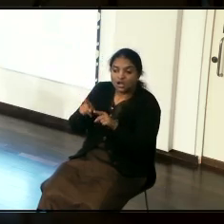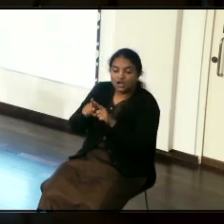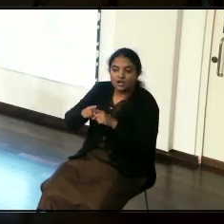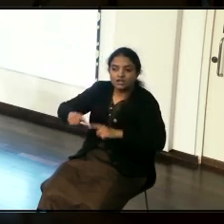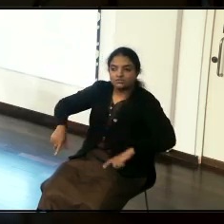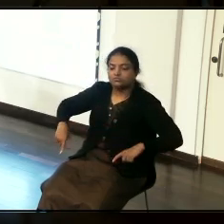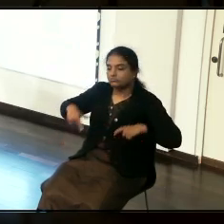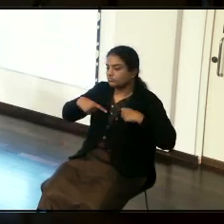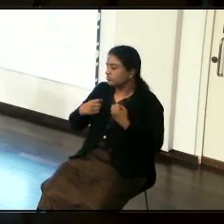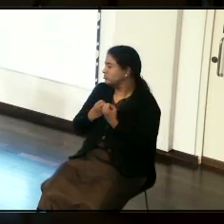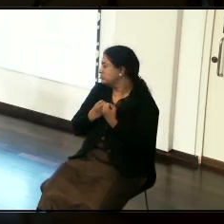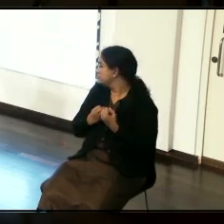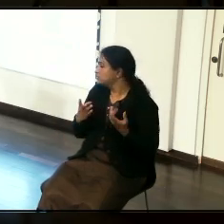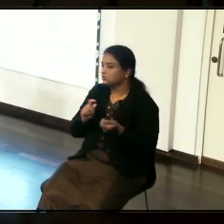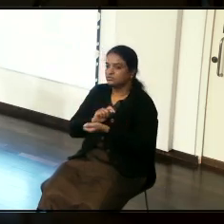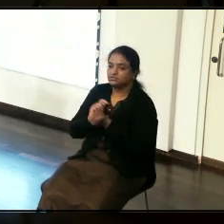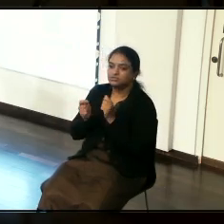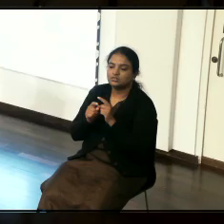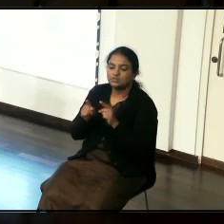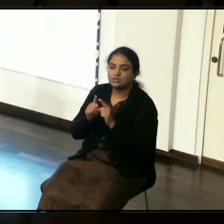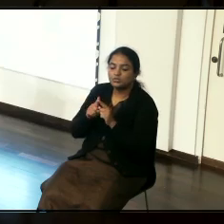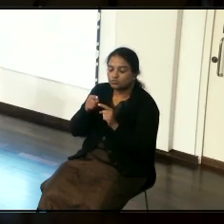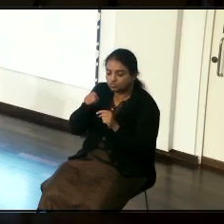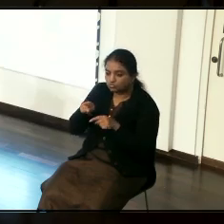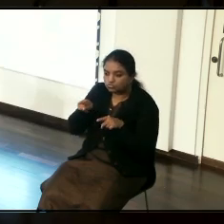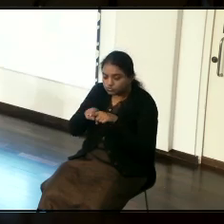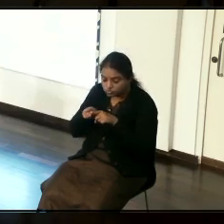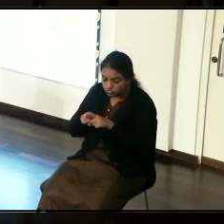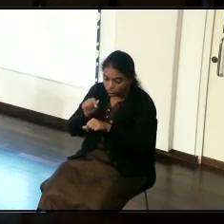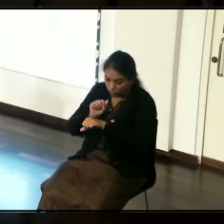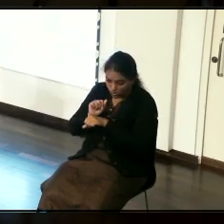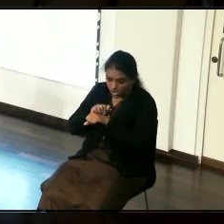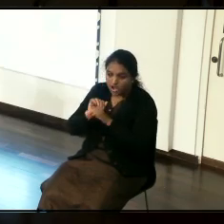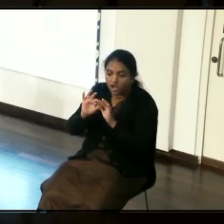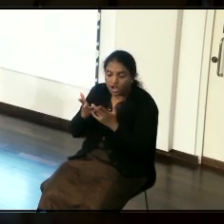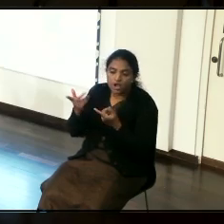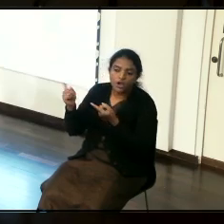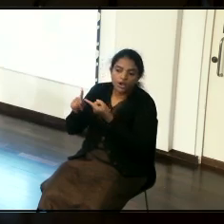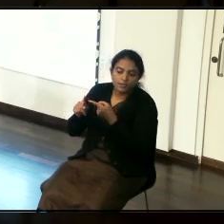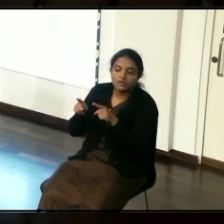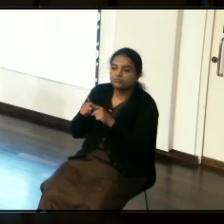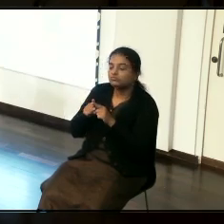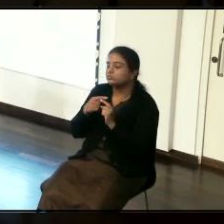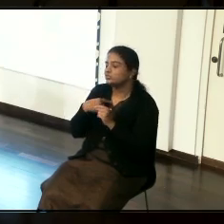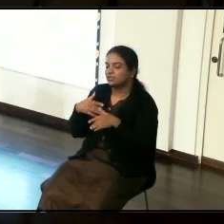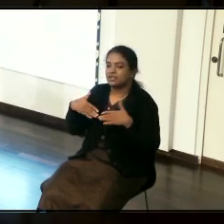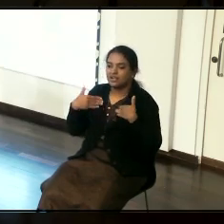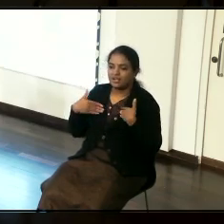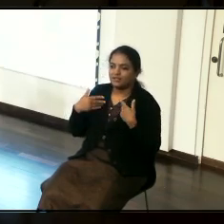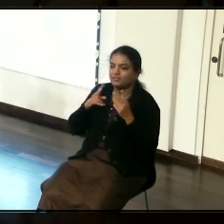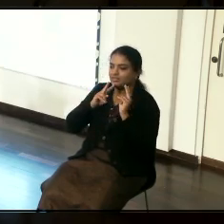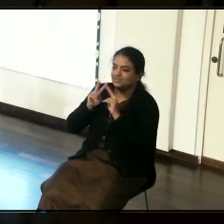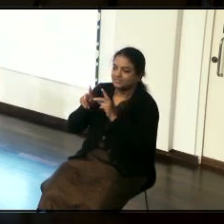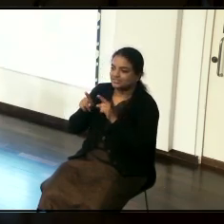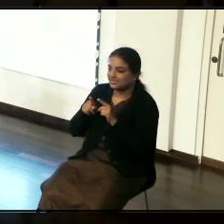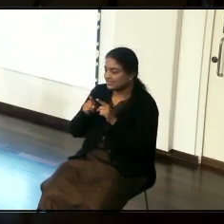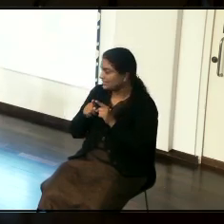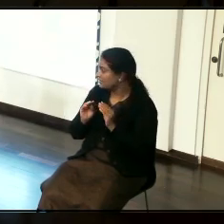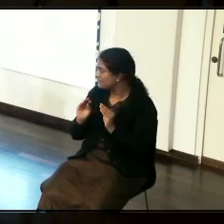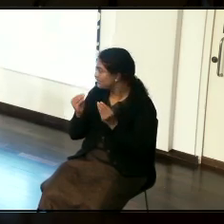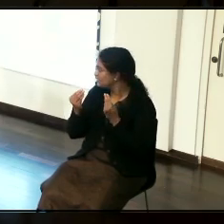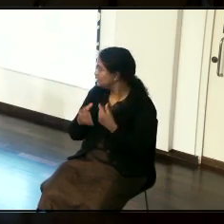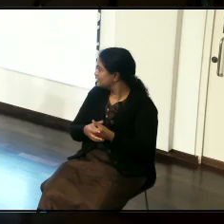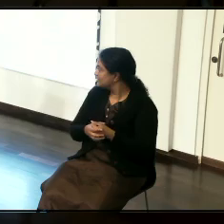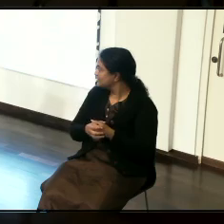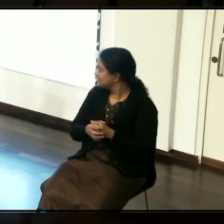will be changed by the work that they will do during this time. So I'm so happy to hear this. You're one of those people. What came out of it?